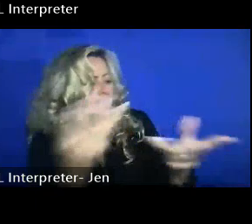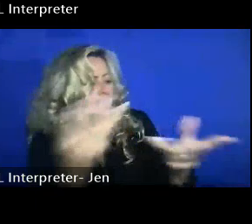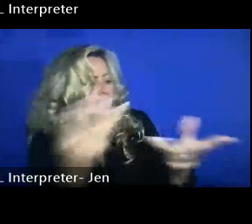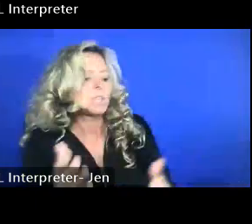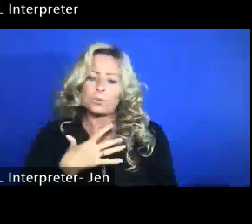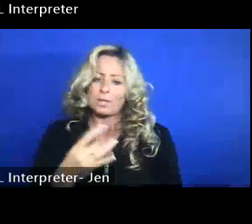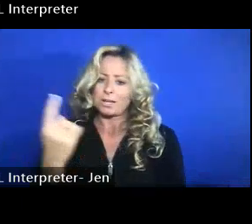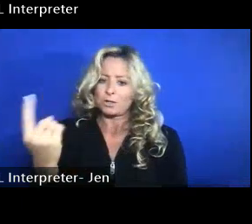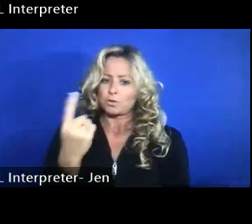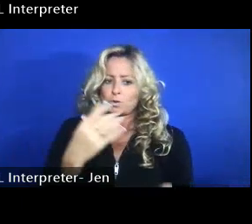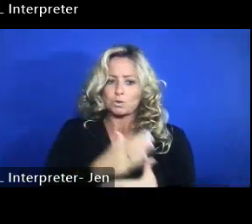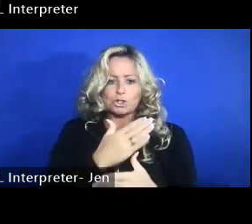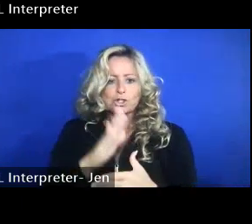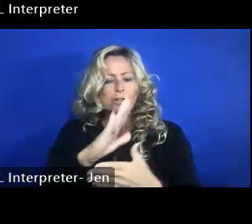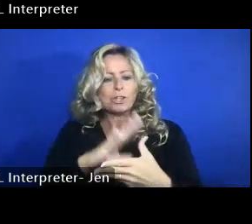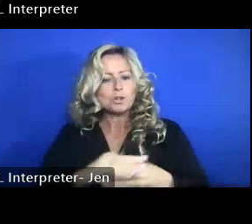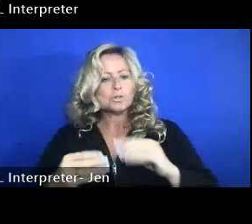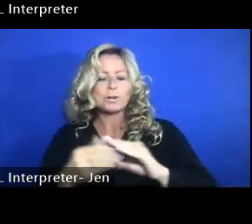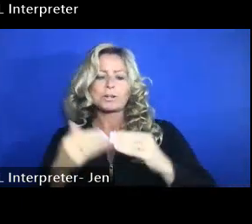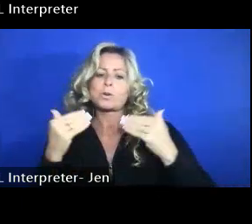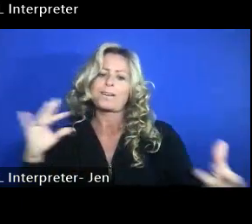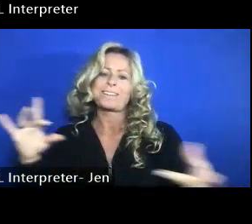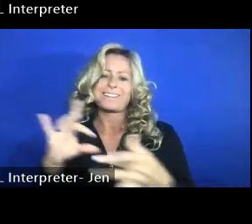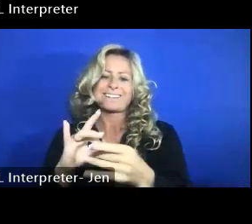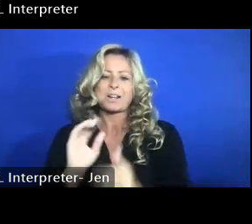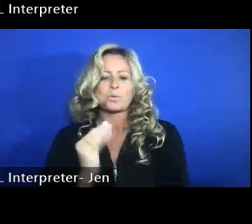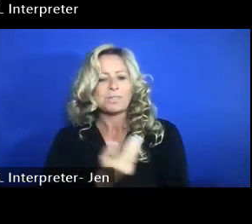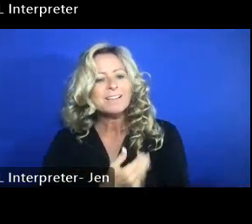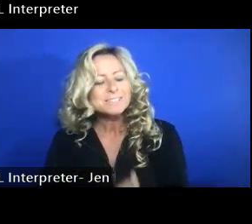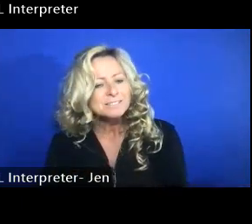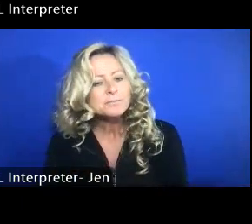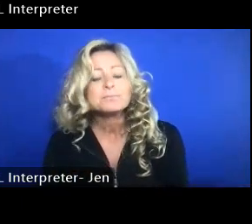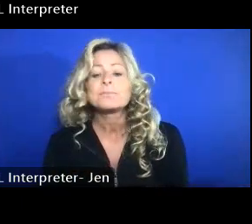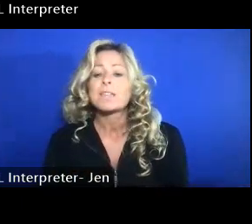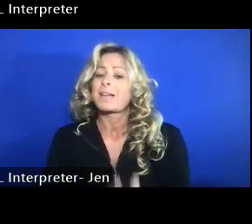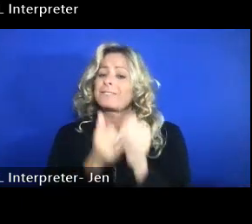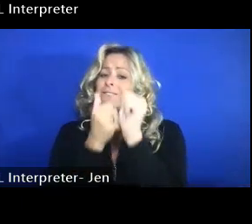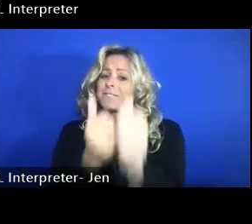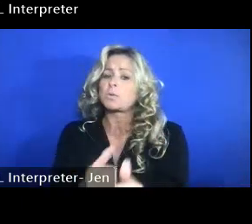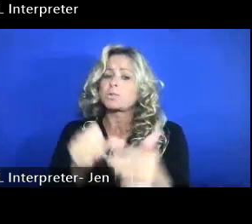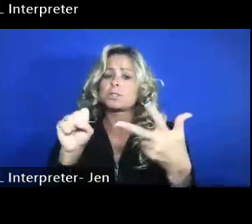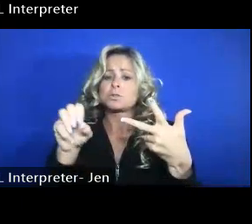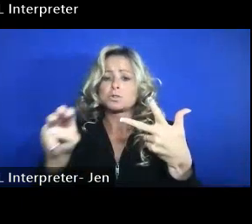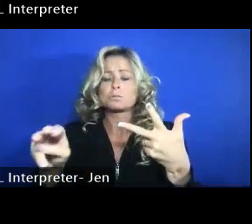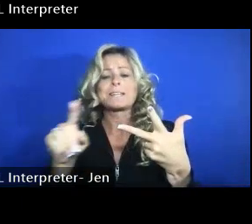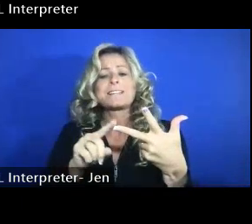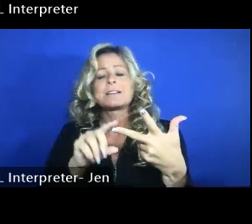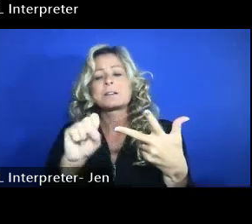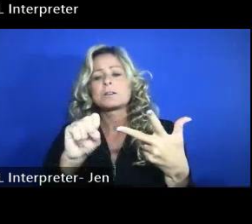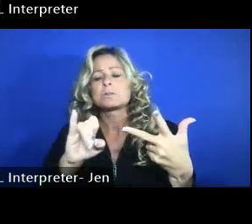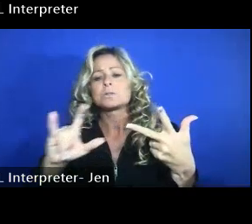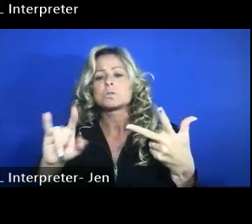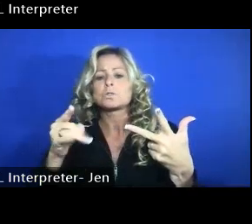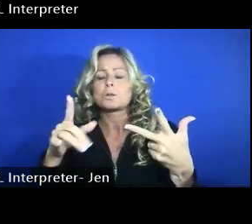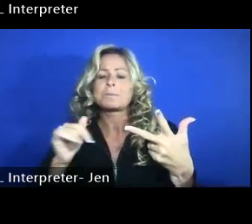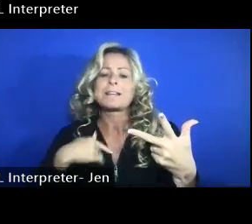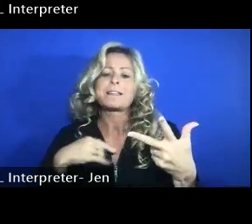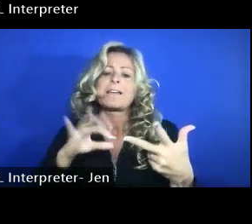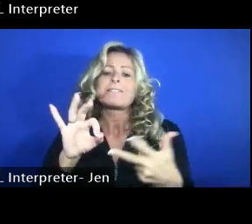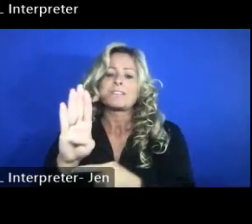to share their story, please feel free to connect with us. And then follow us on social media. So Facebook, Unshame